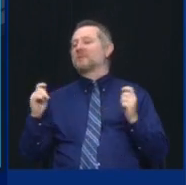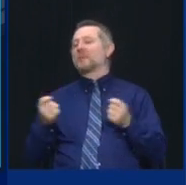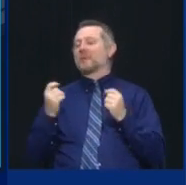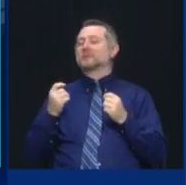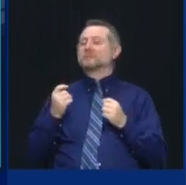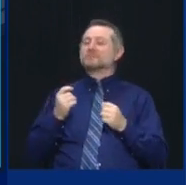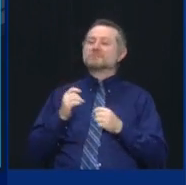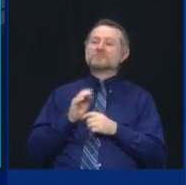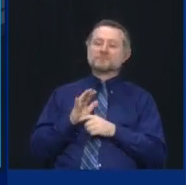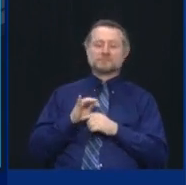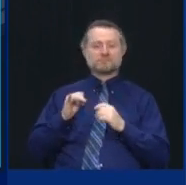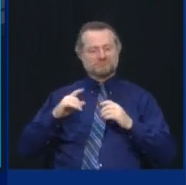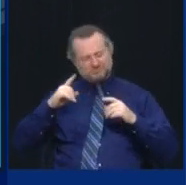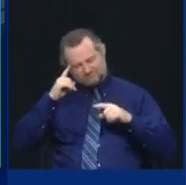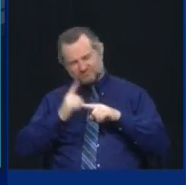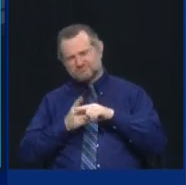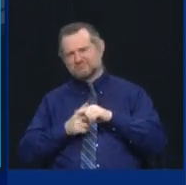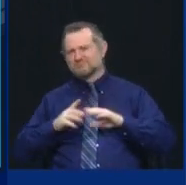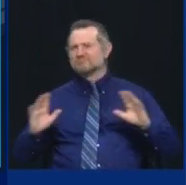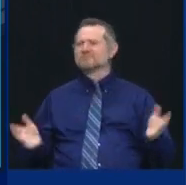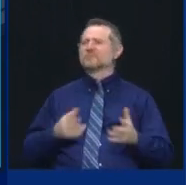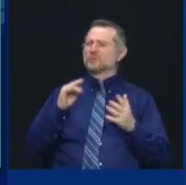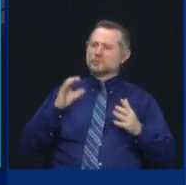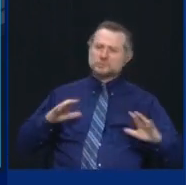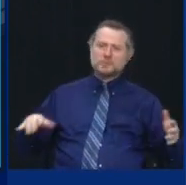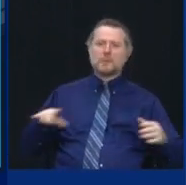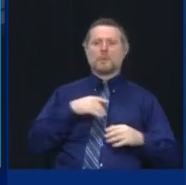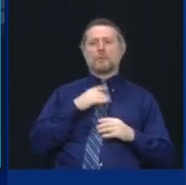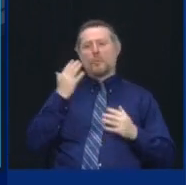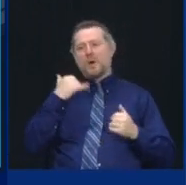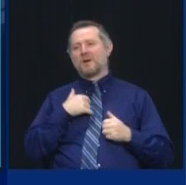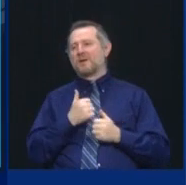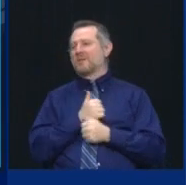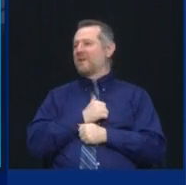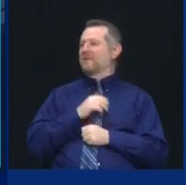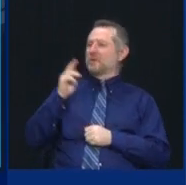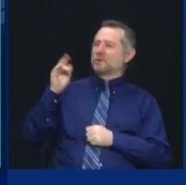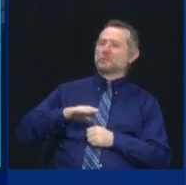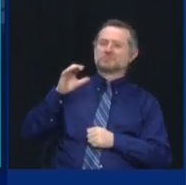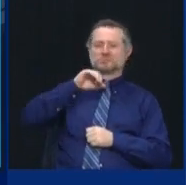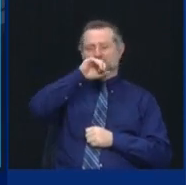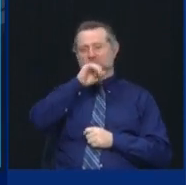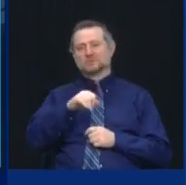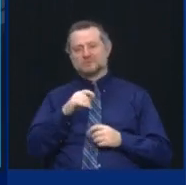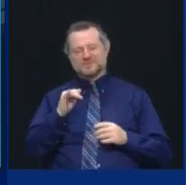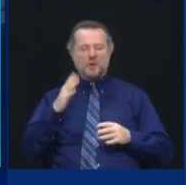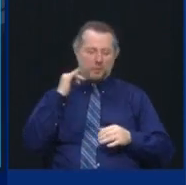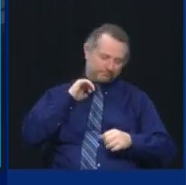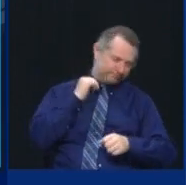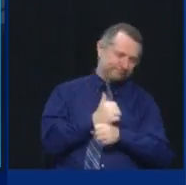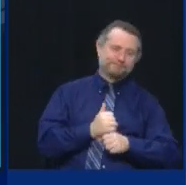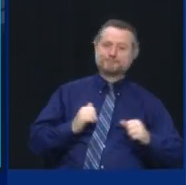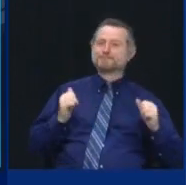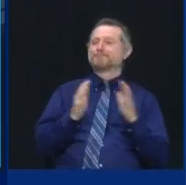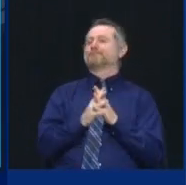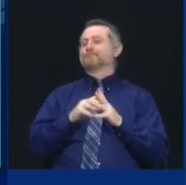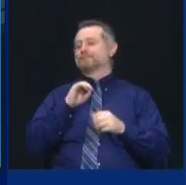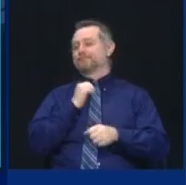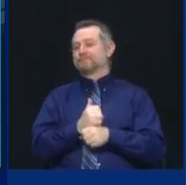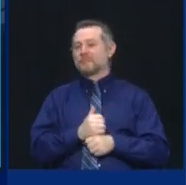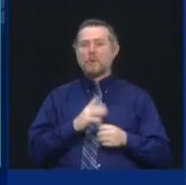to bring back what New Yorkers loved about New York. And it did it